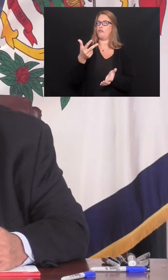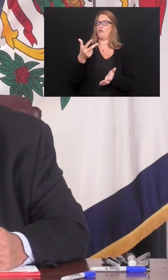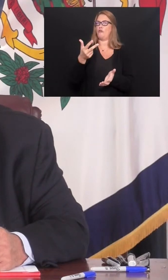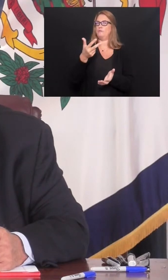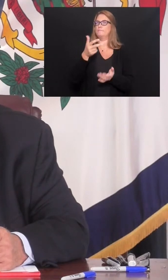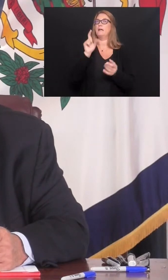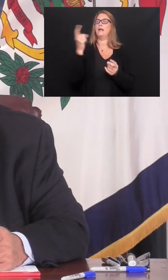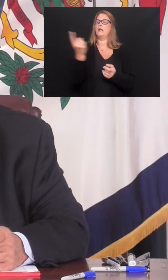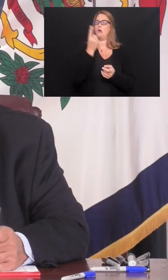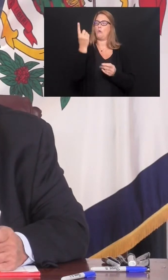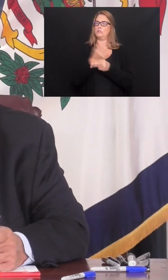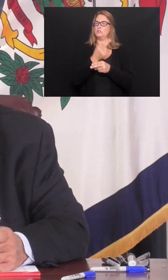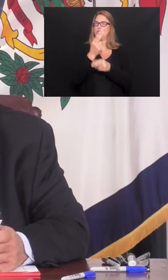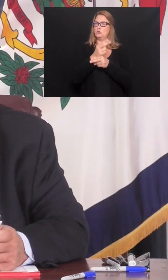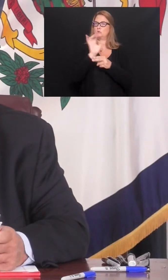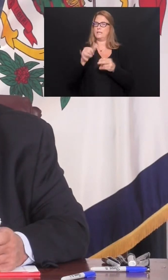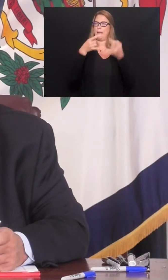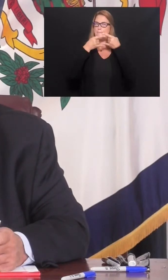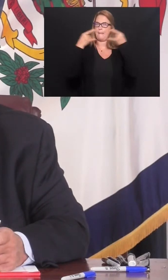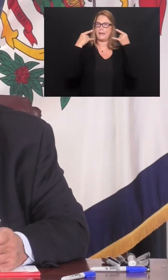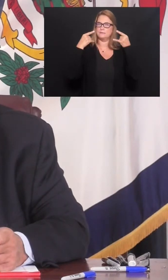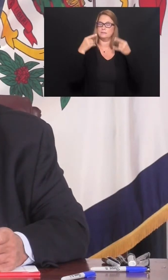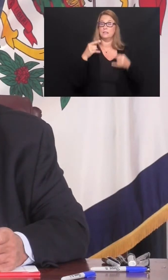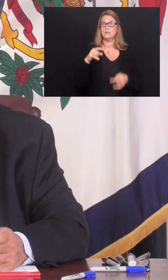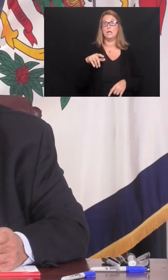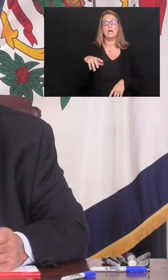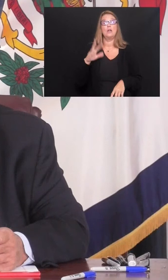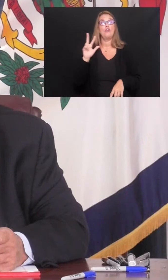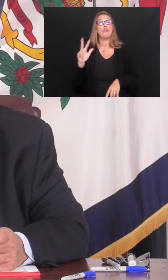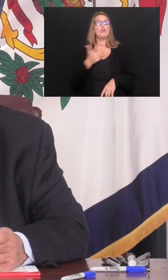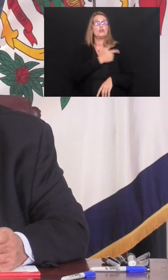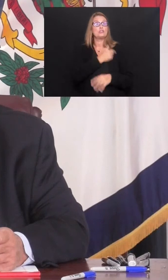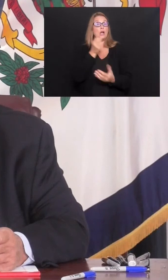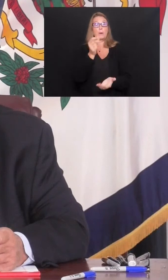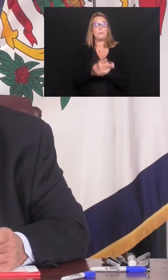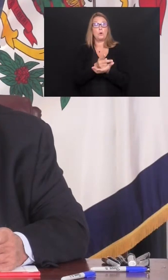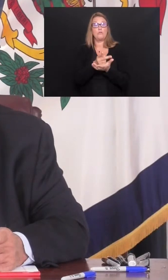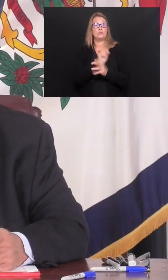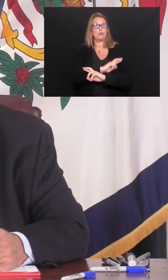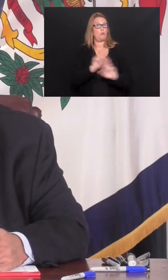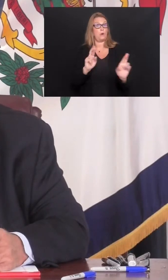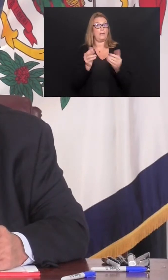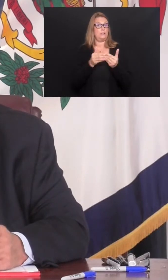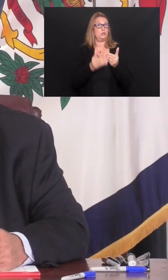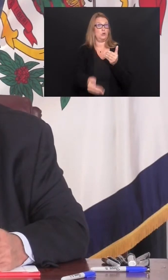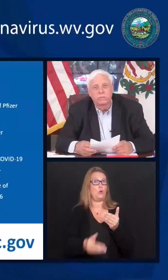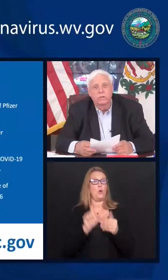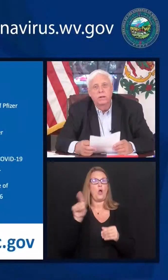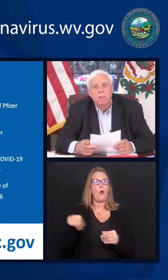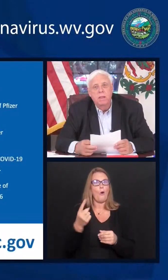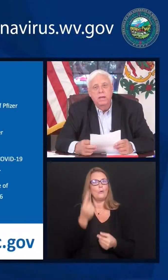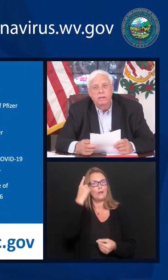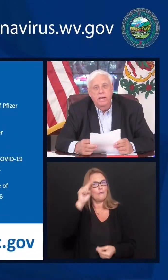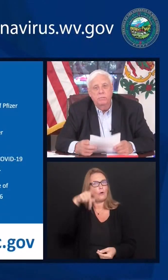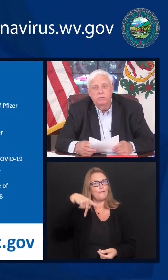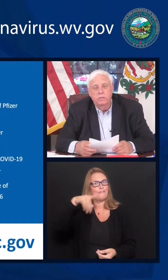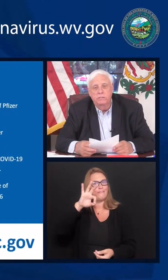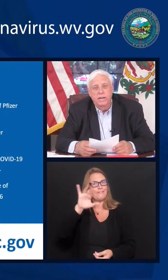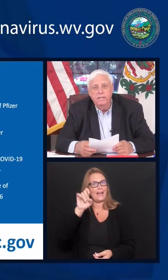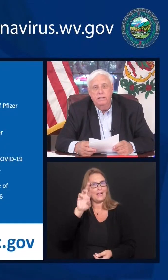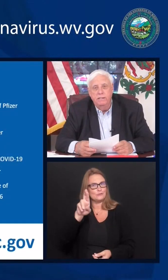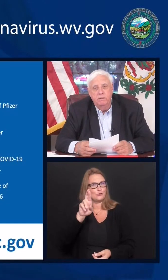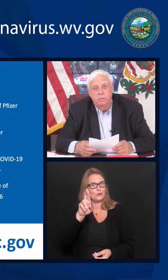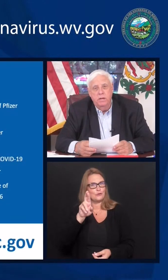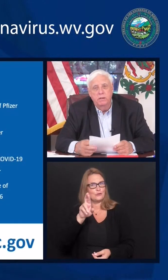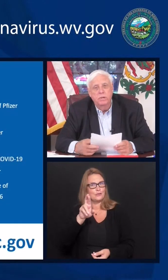wearing a mask. All the booster approvals are out. We've told you this and everything. It's for Pfizer. It absolutely